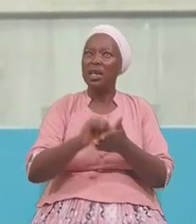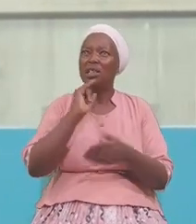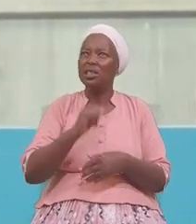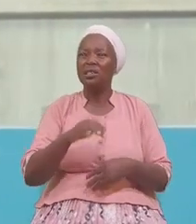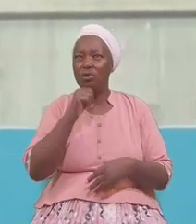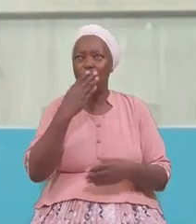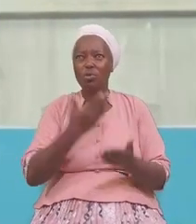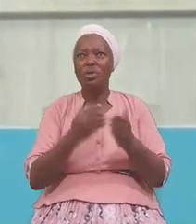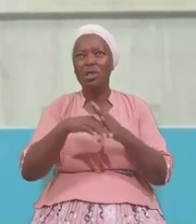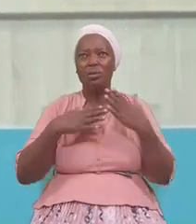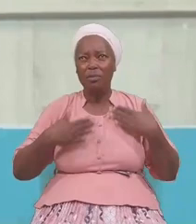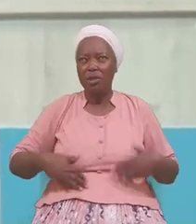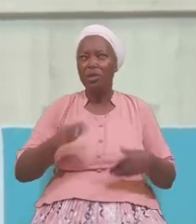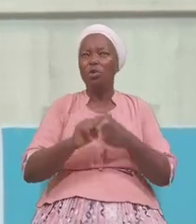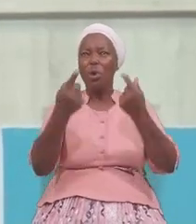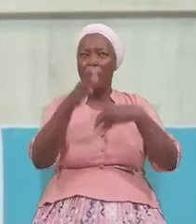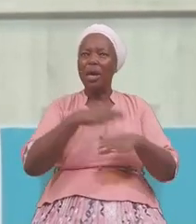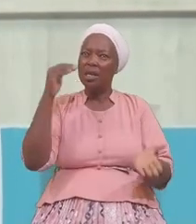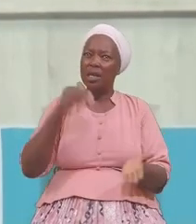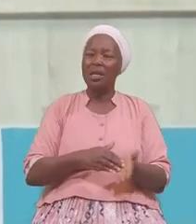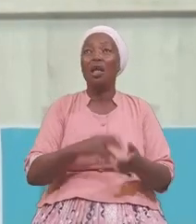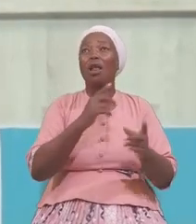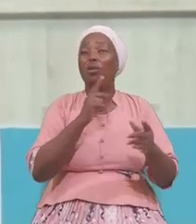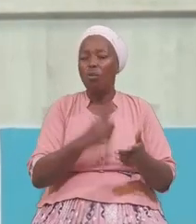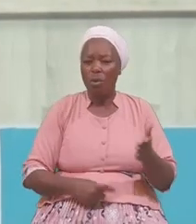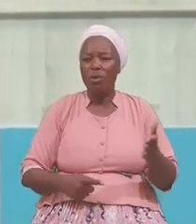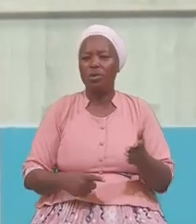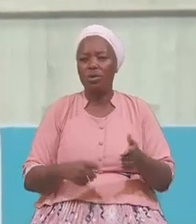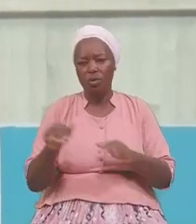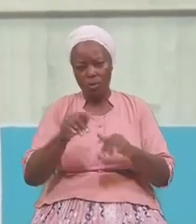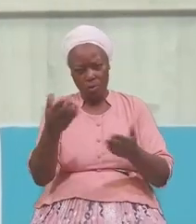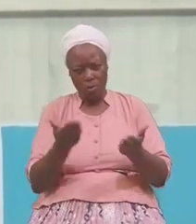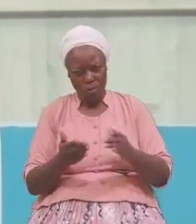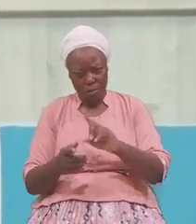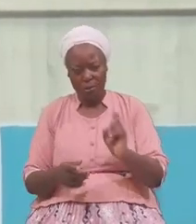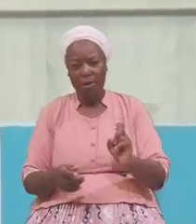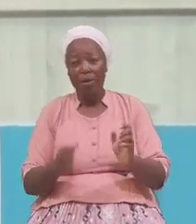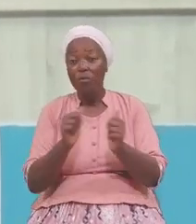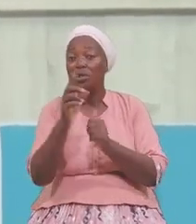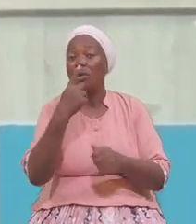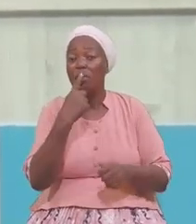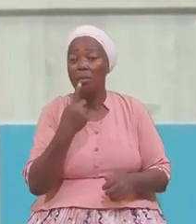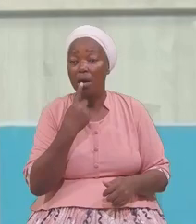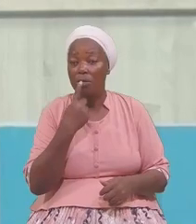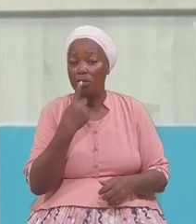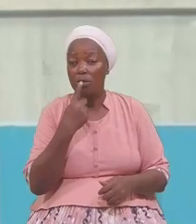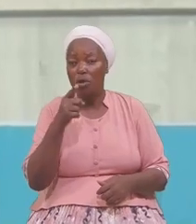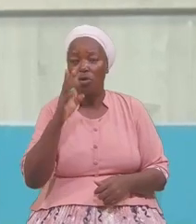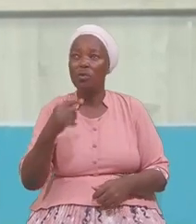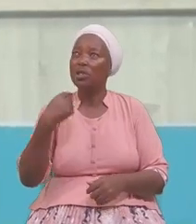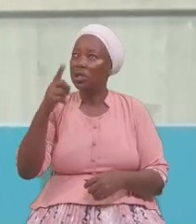to come back again. What do you want? With your mouth, you will tell